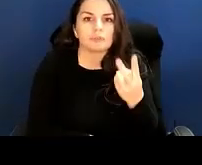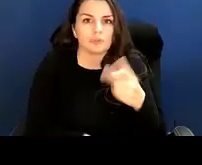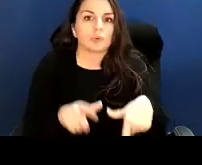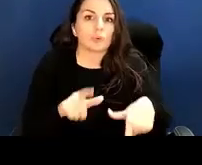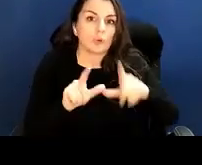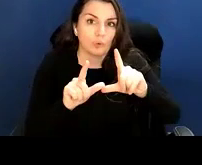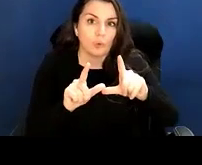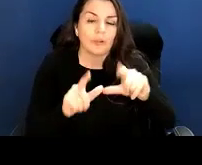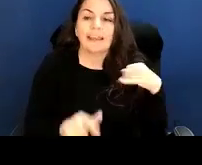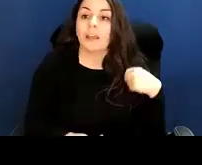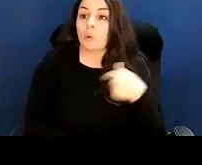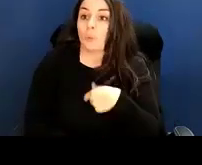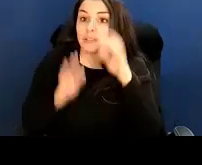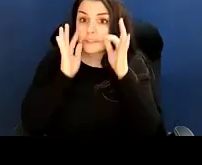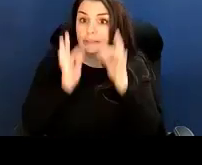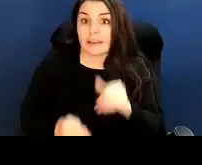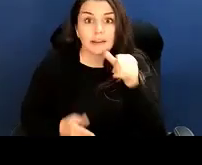Next.